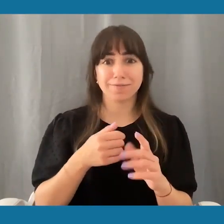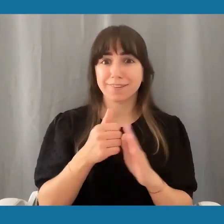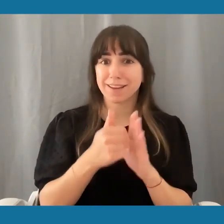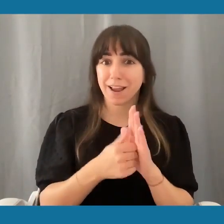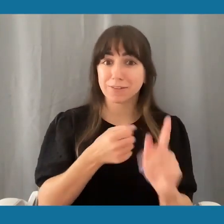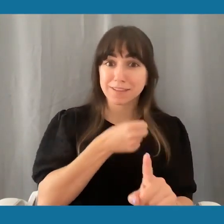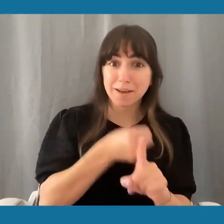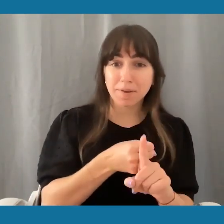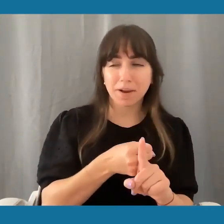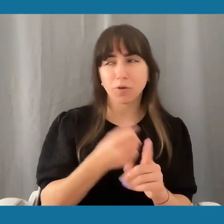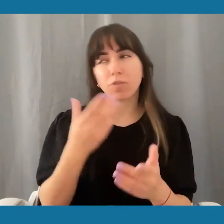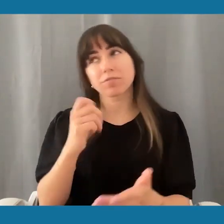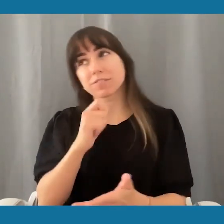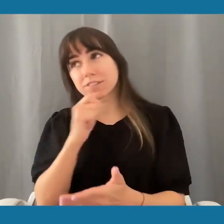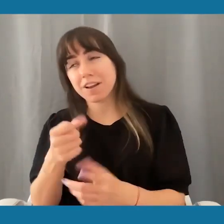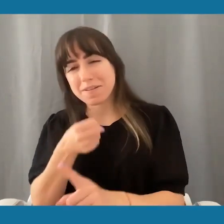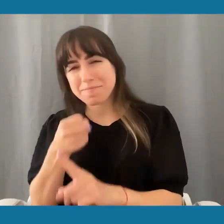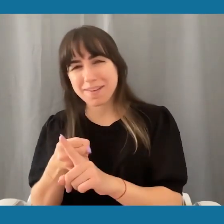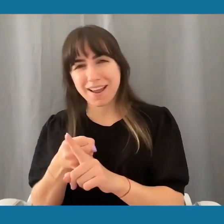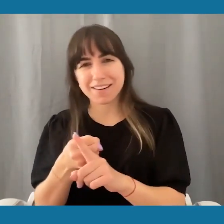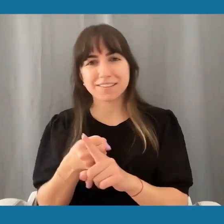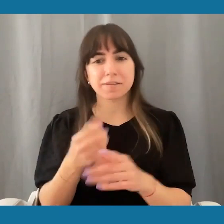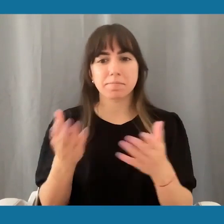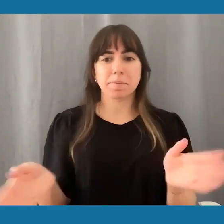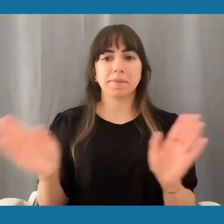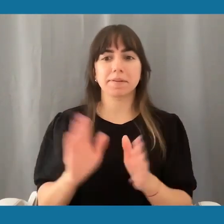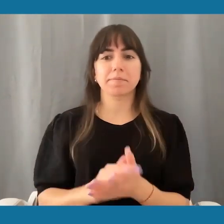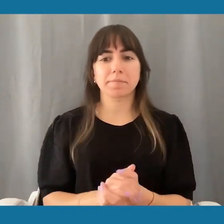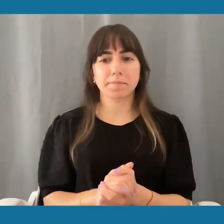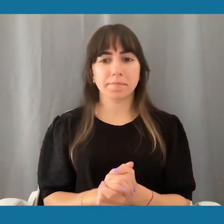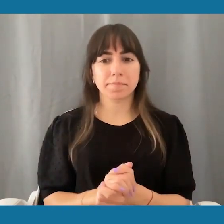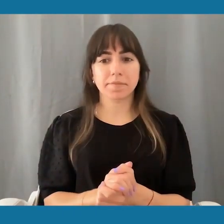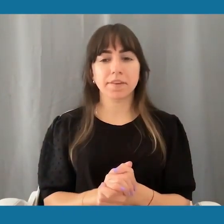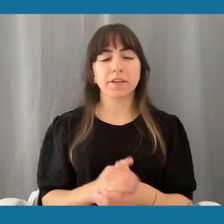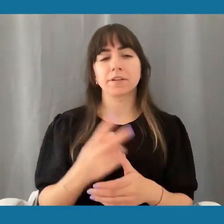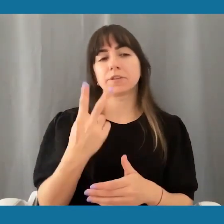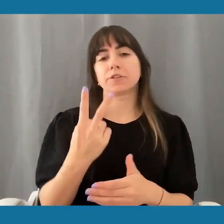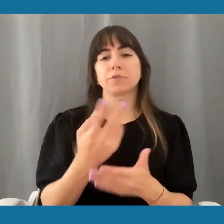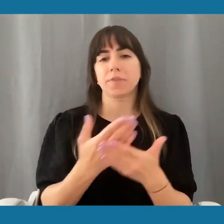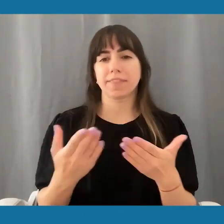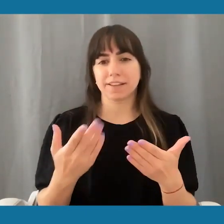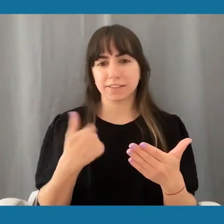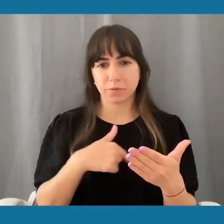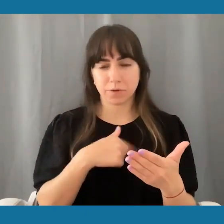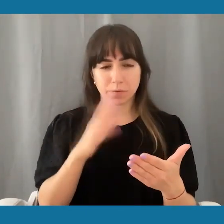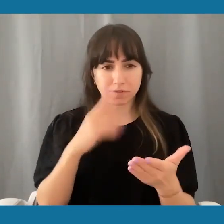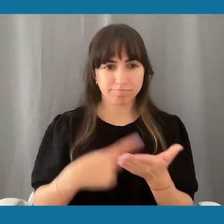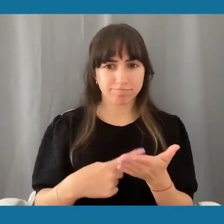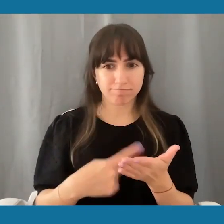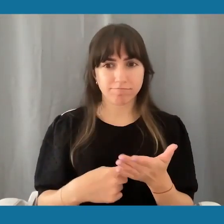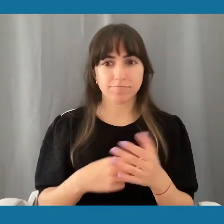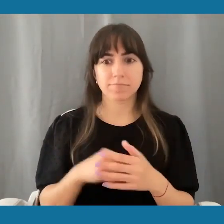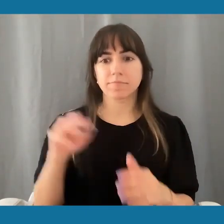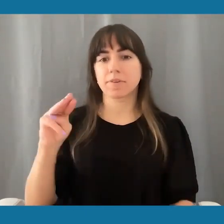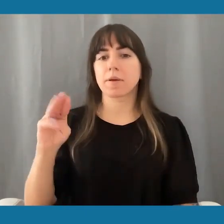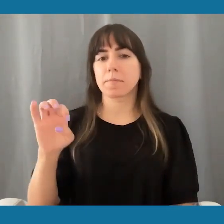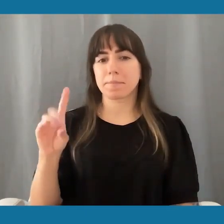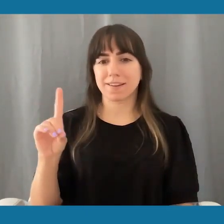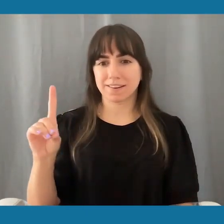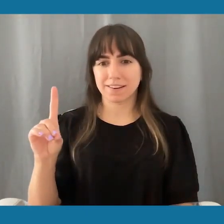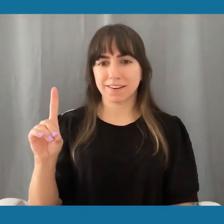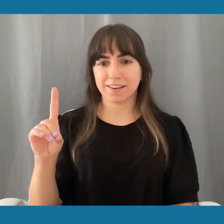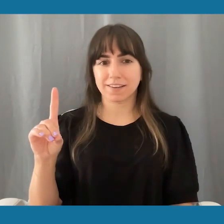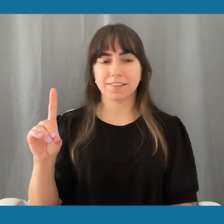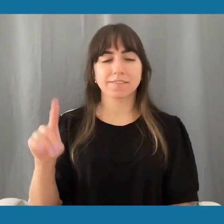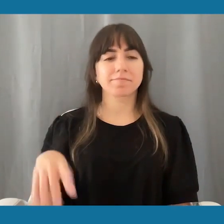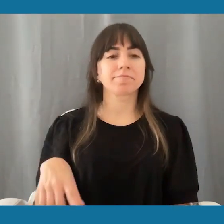benefits. And really, there's 2 big ones we're going to talk about: Medicaid and supplemental security income. Well, let's talk about Medicaid